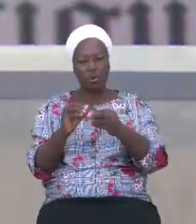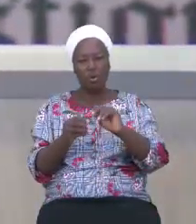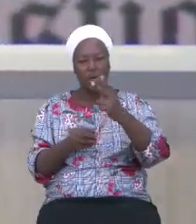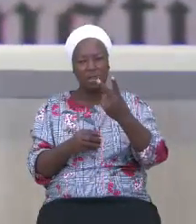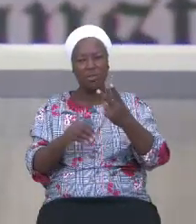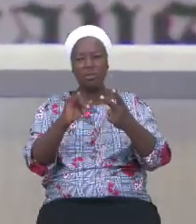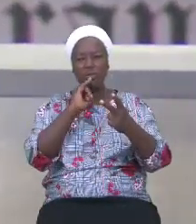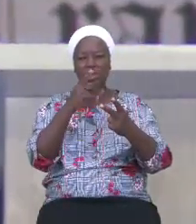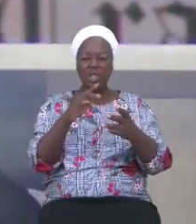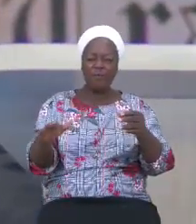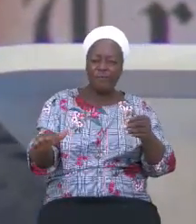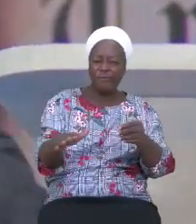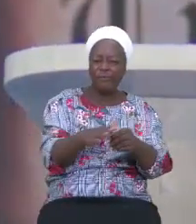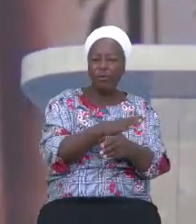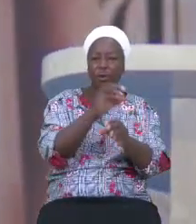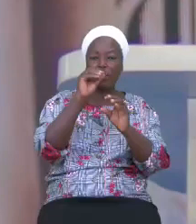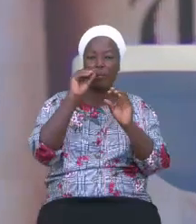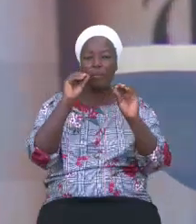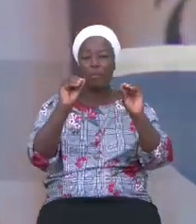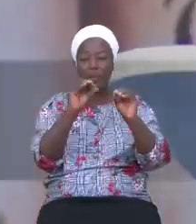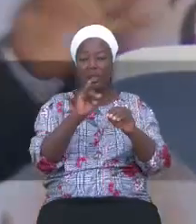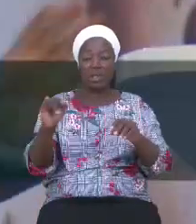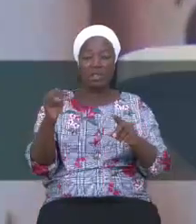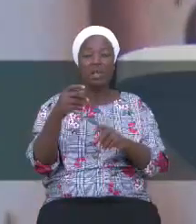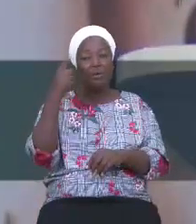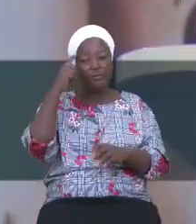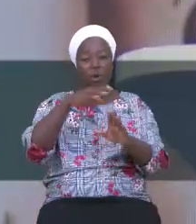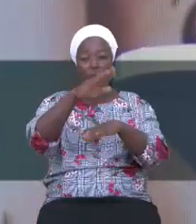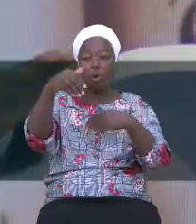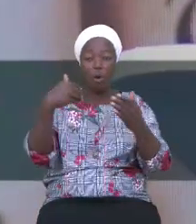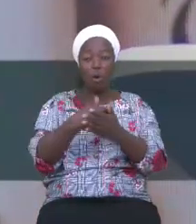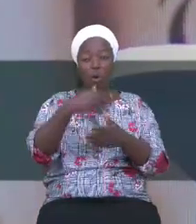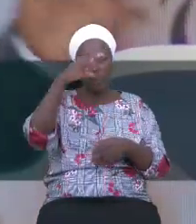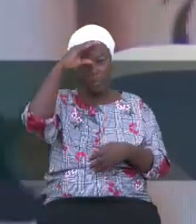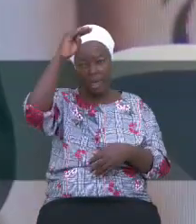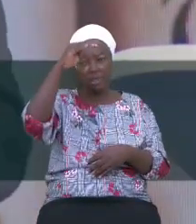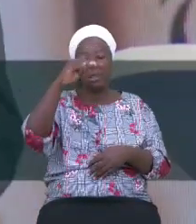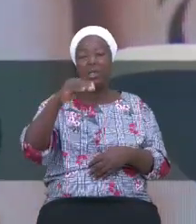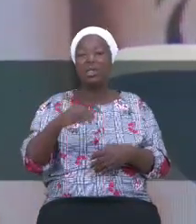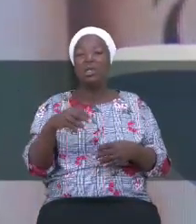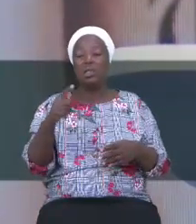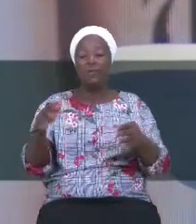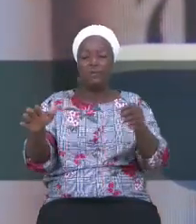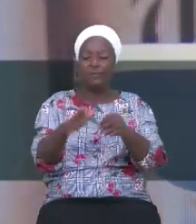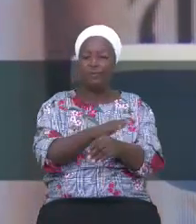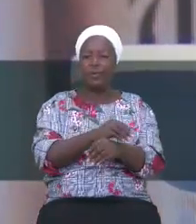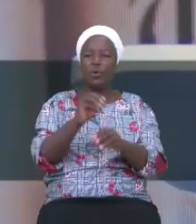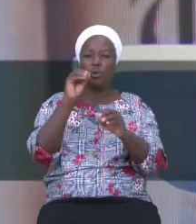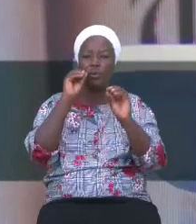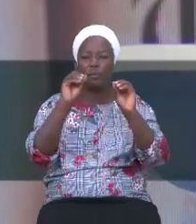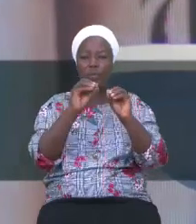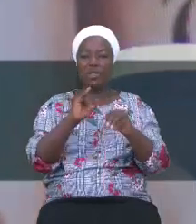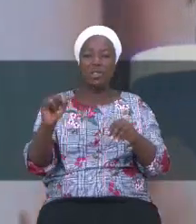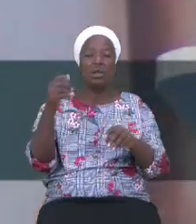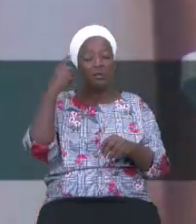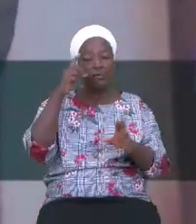the full message for all humans. The full message. When the Father